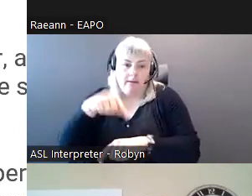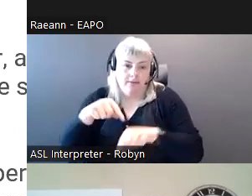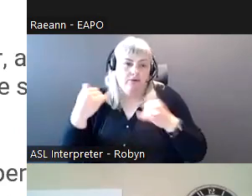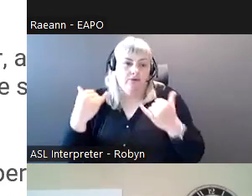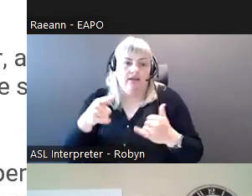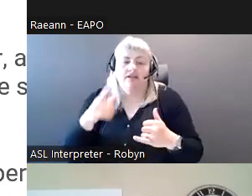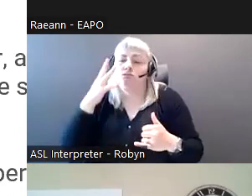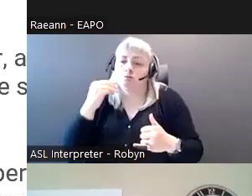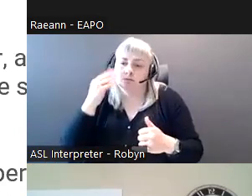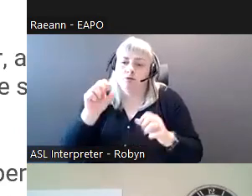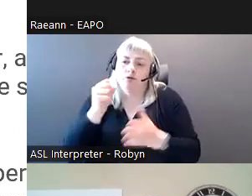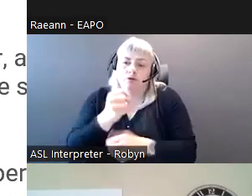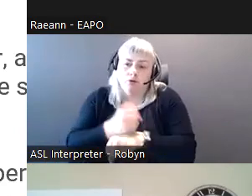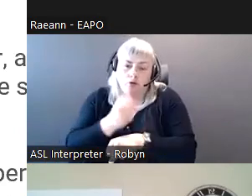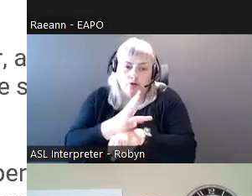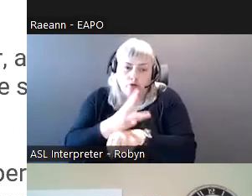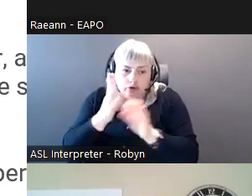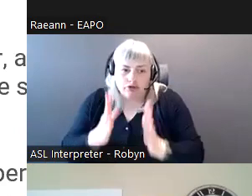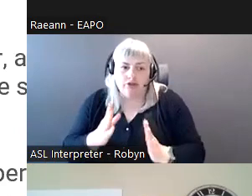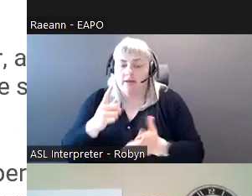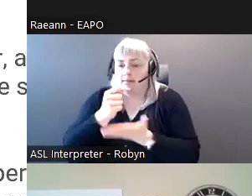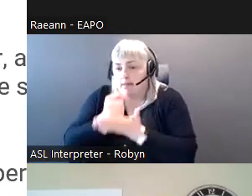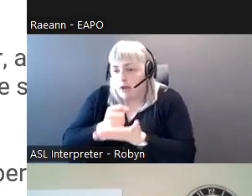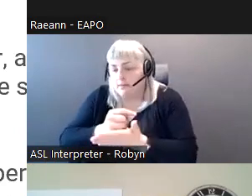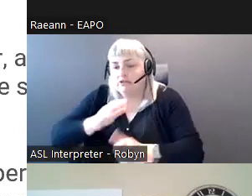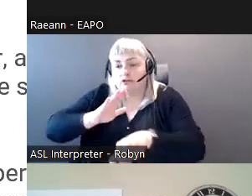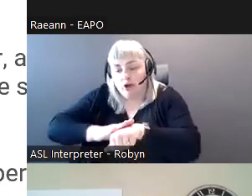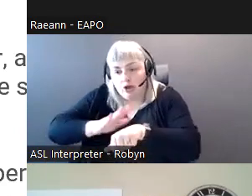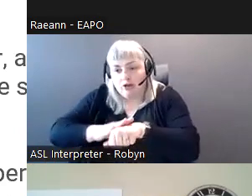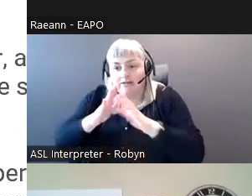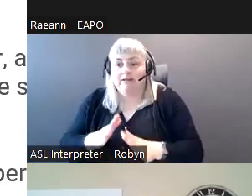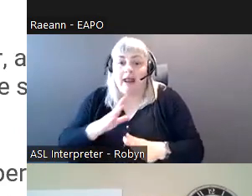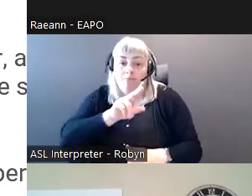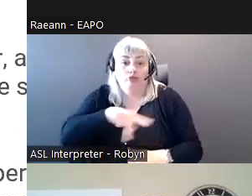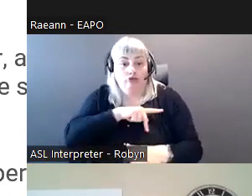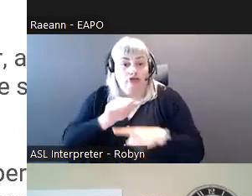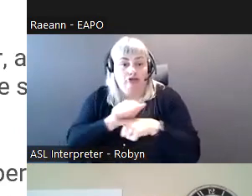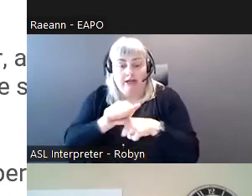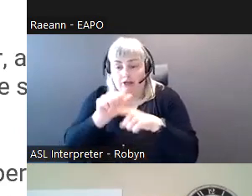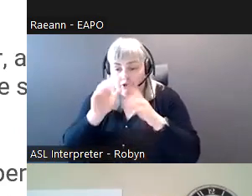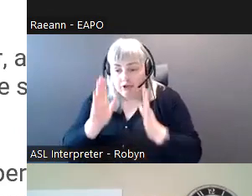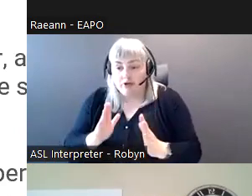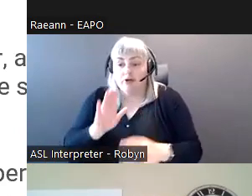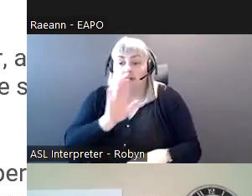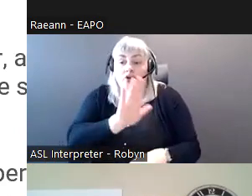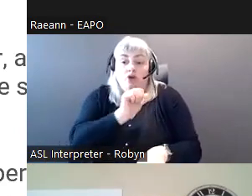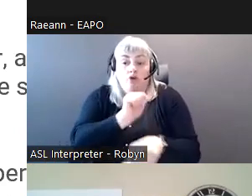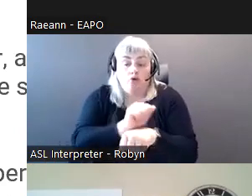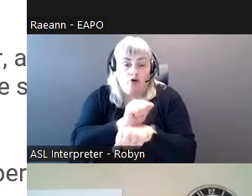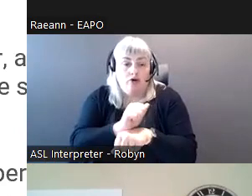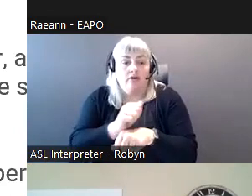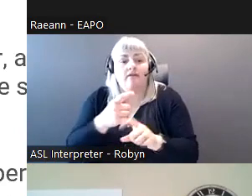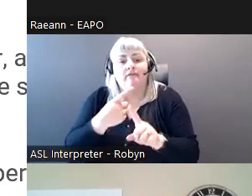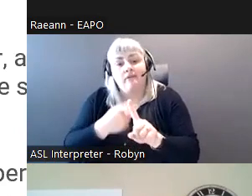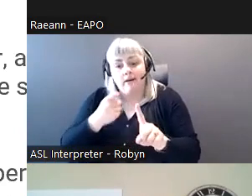therapist, consultant, educator, as well as a personal trainer. Her work is informed by her lived experience